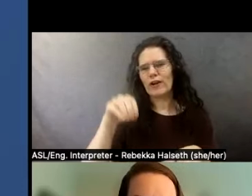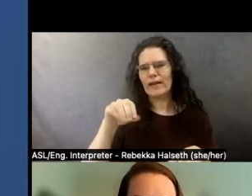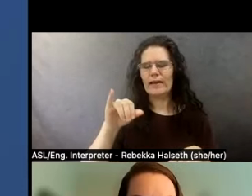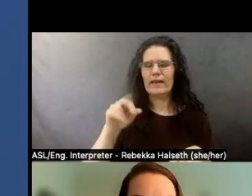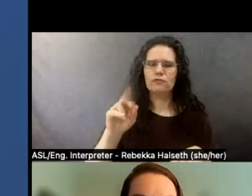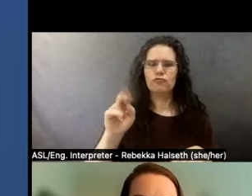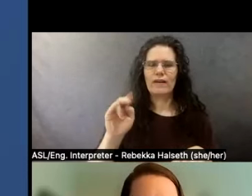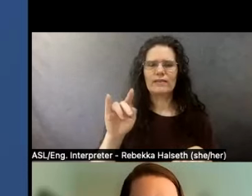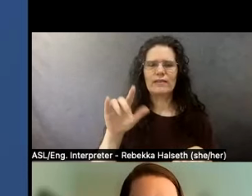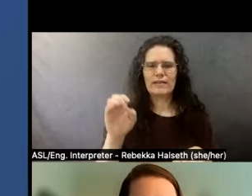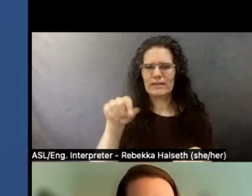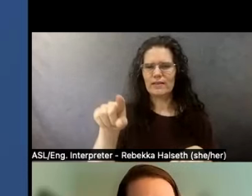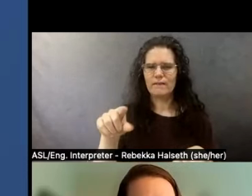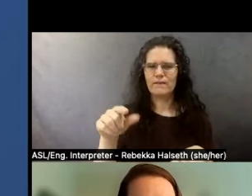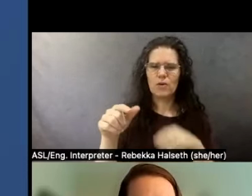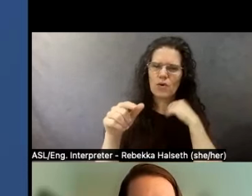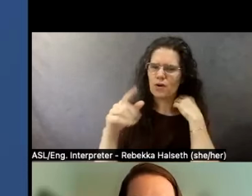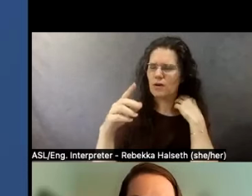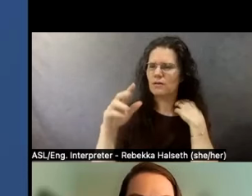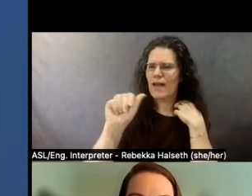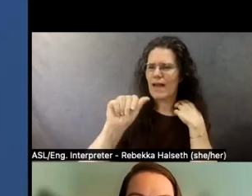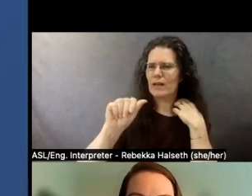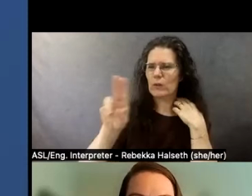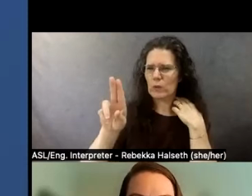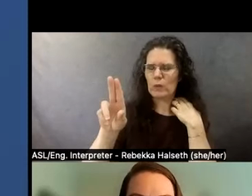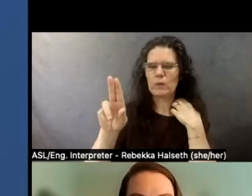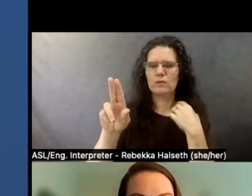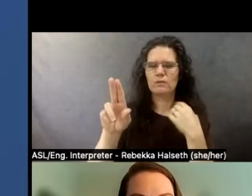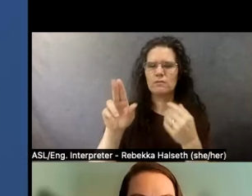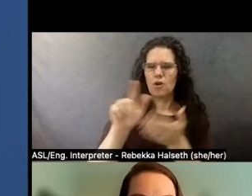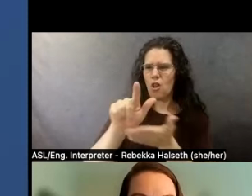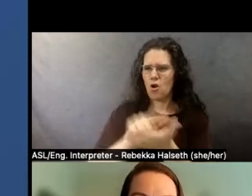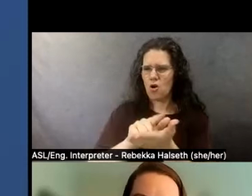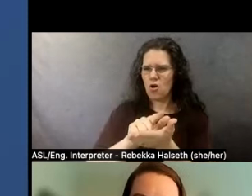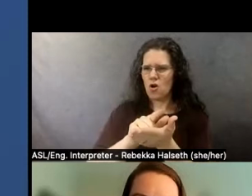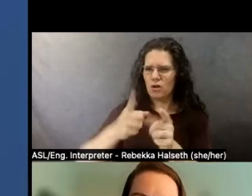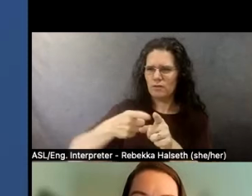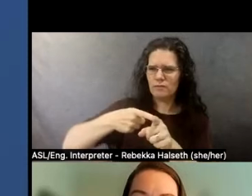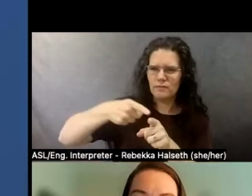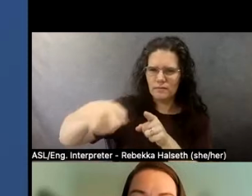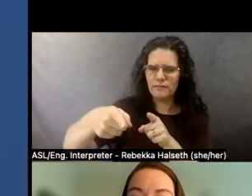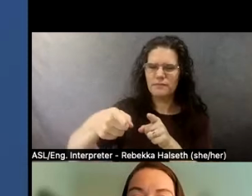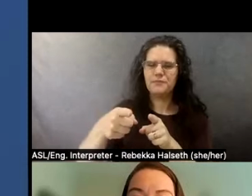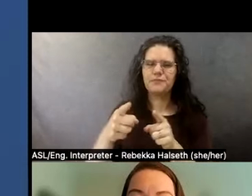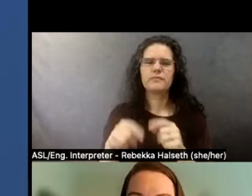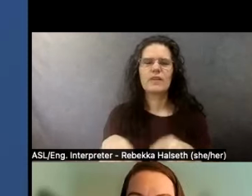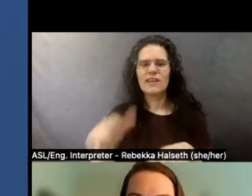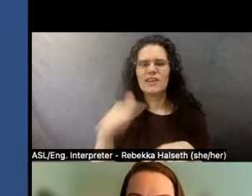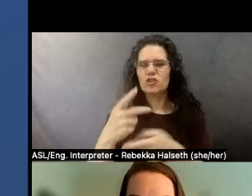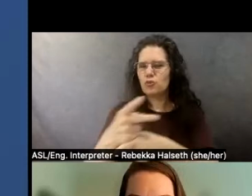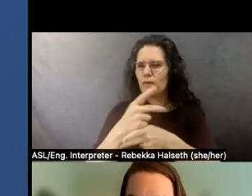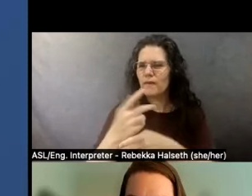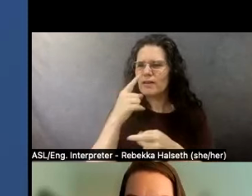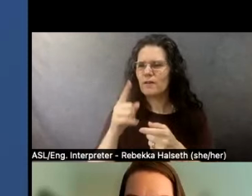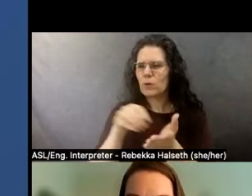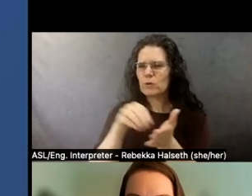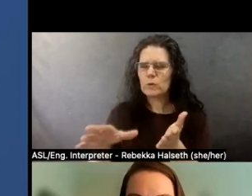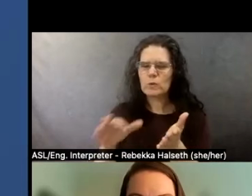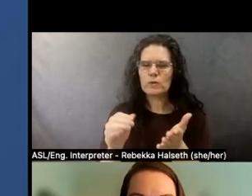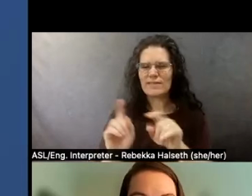Law. There, she teaches and supervises students who represent clients in a variety of matters related to disability